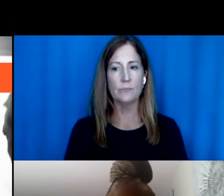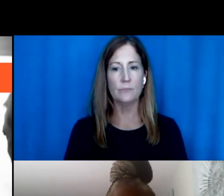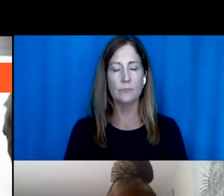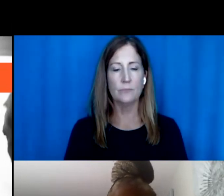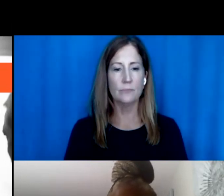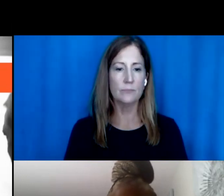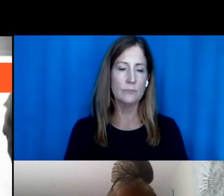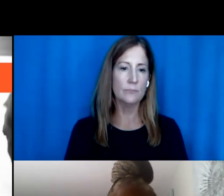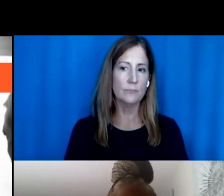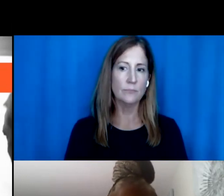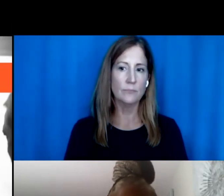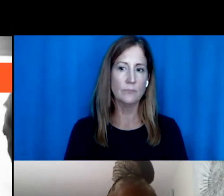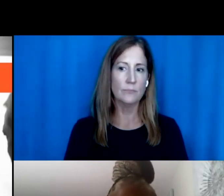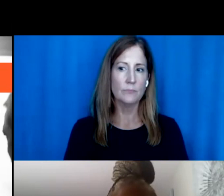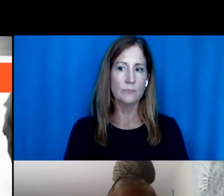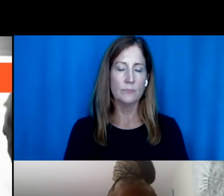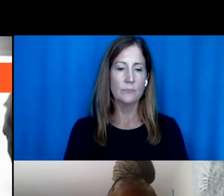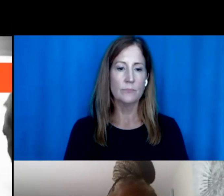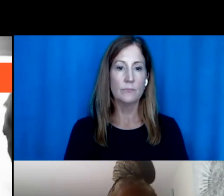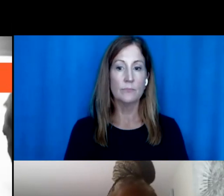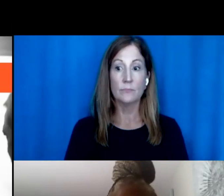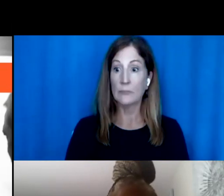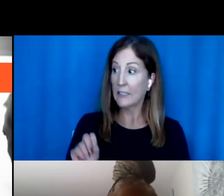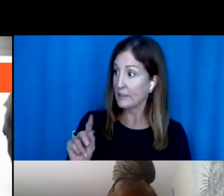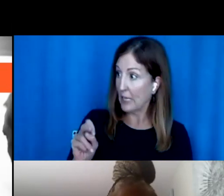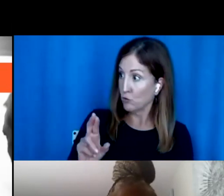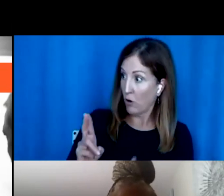All right, and has Sandra logged back in?